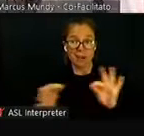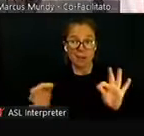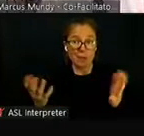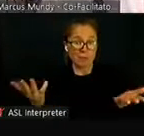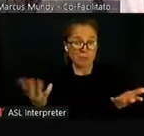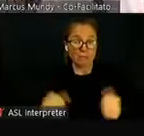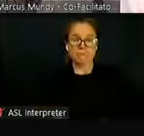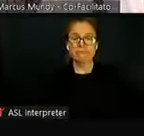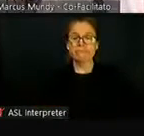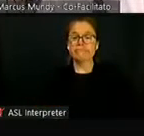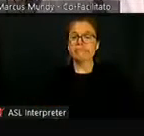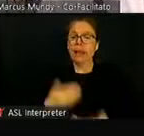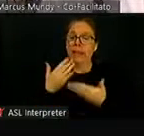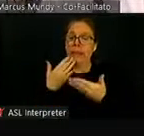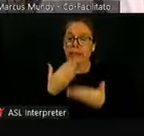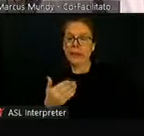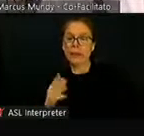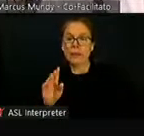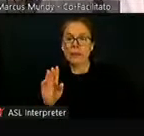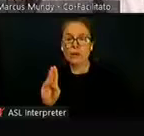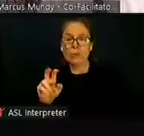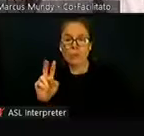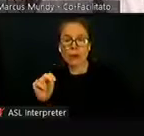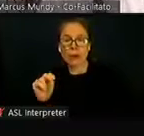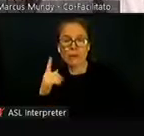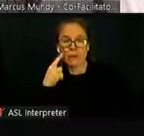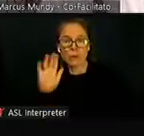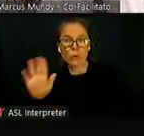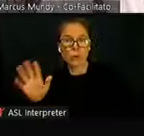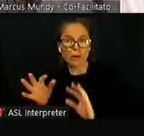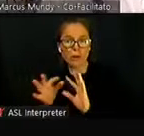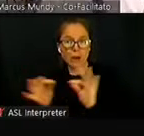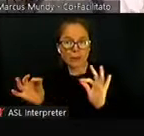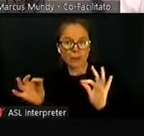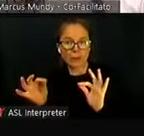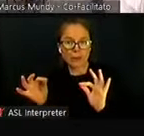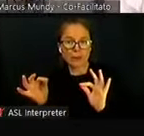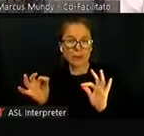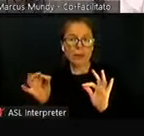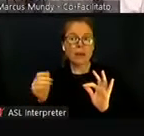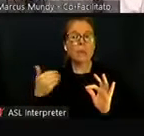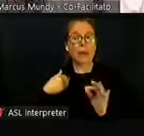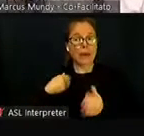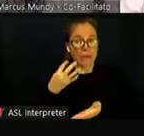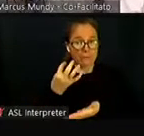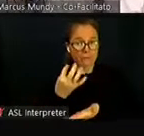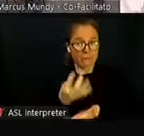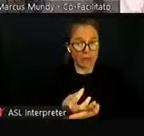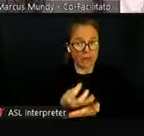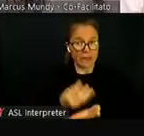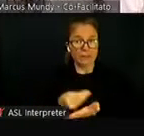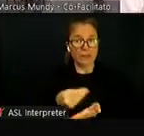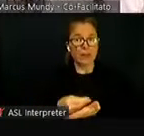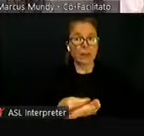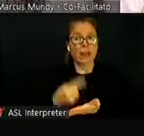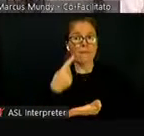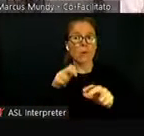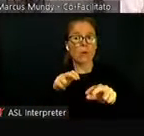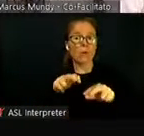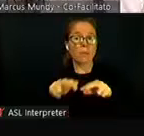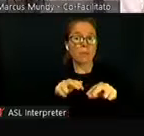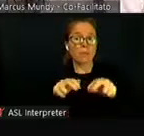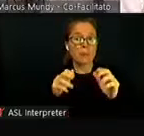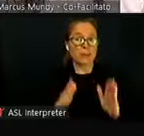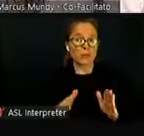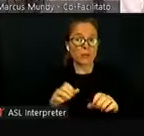Thank you, Brian, for your comment. There are funds going towards pedestrian and bicycle